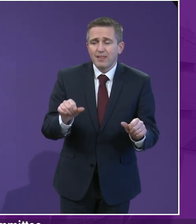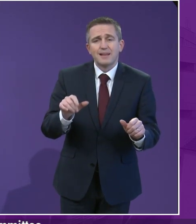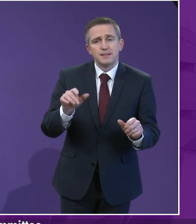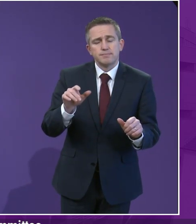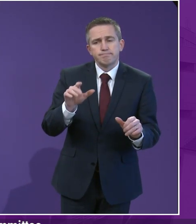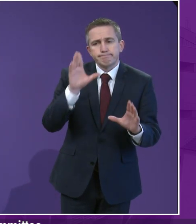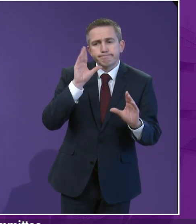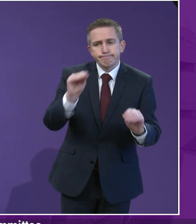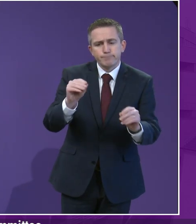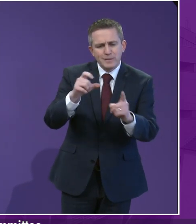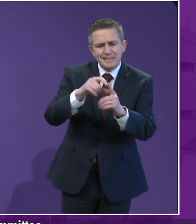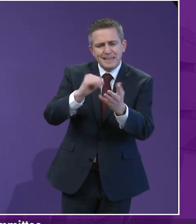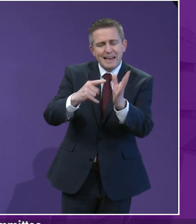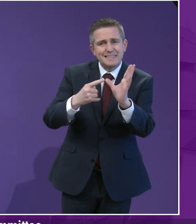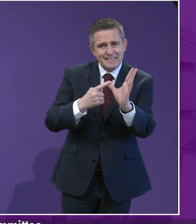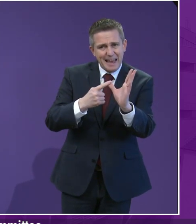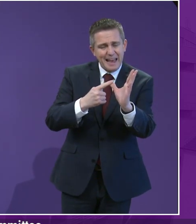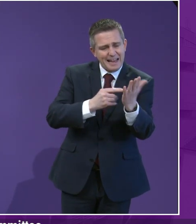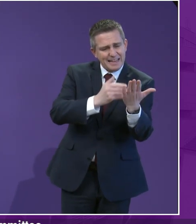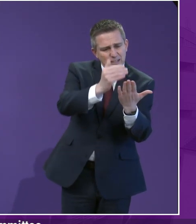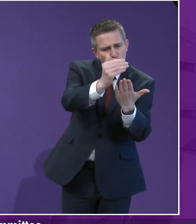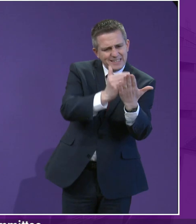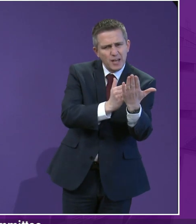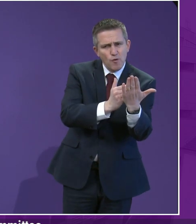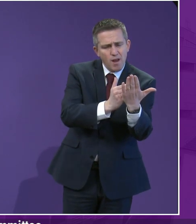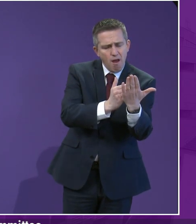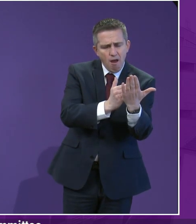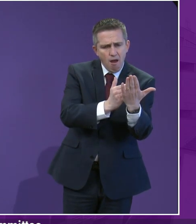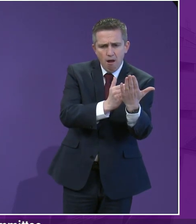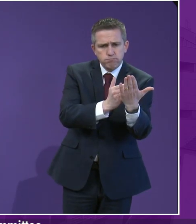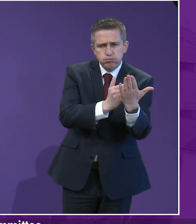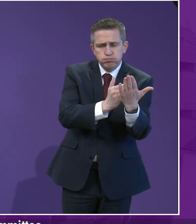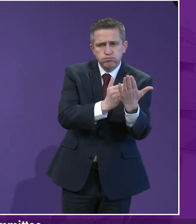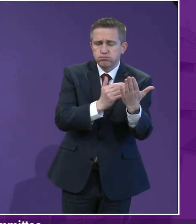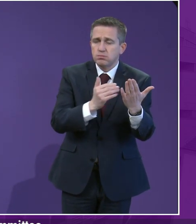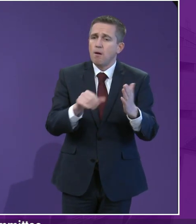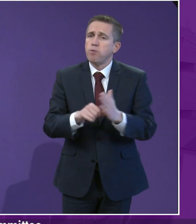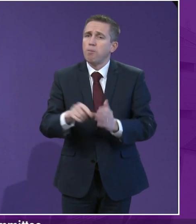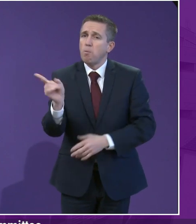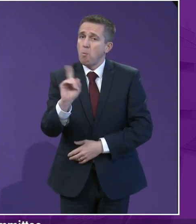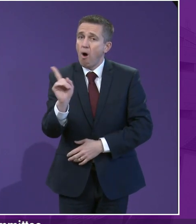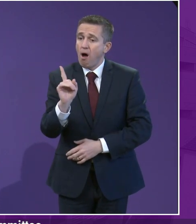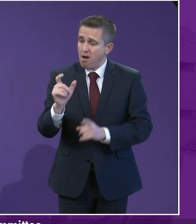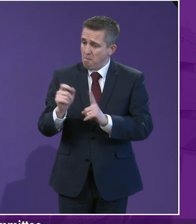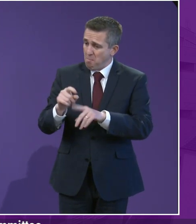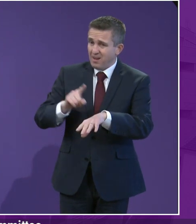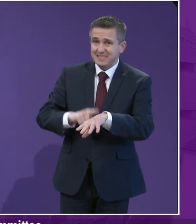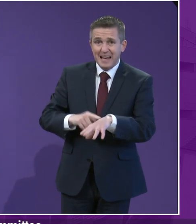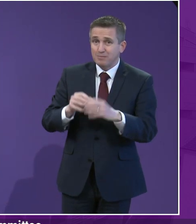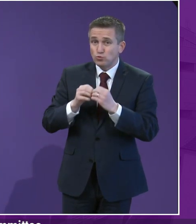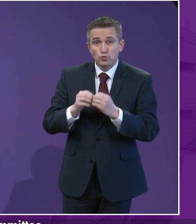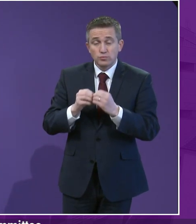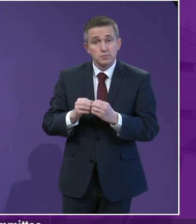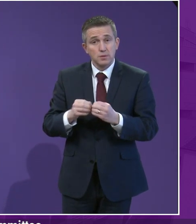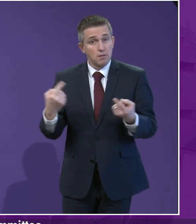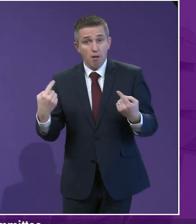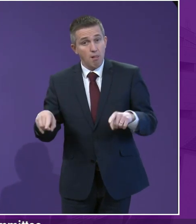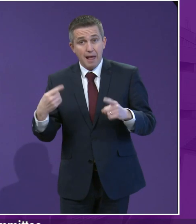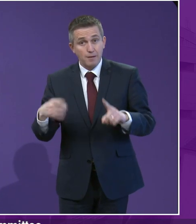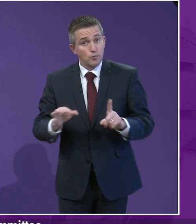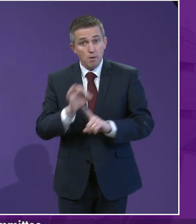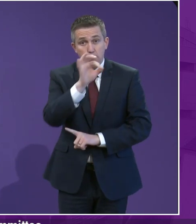appropriate interpreters, if indeed interpreters are required. So I think having knowledgeable advisors engaging in